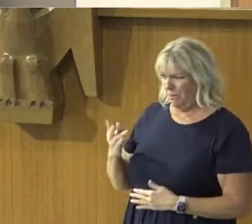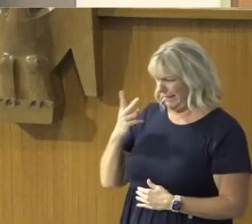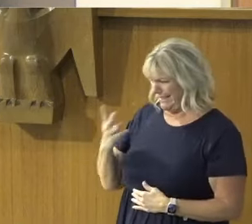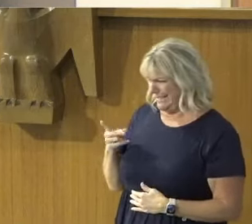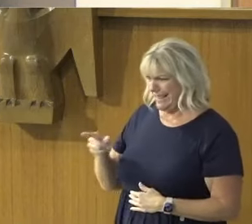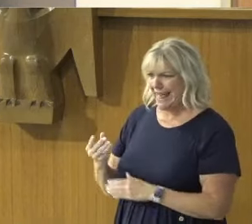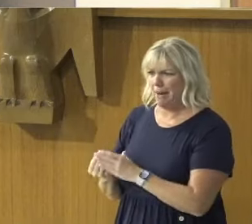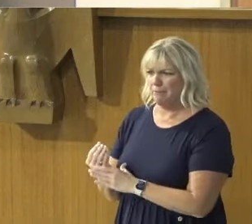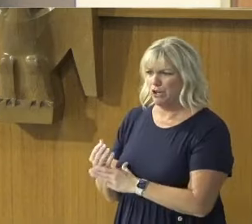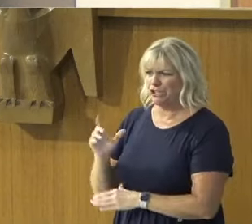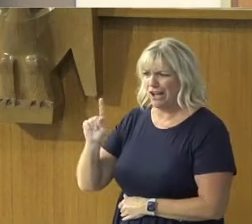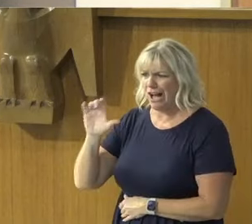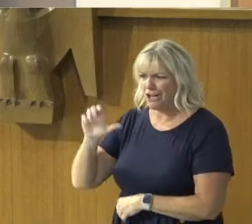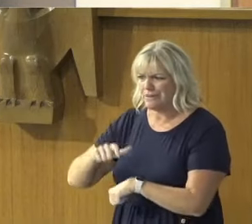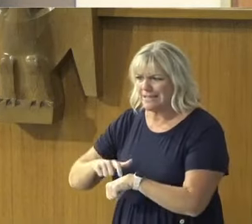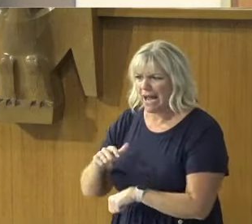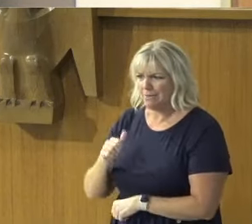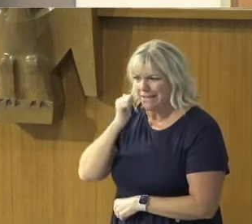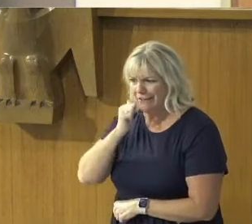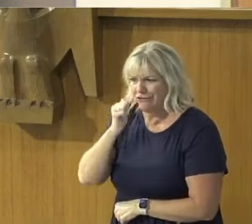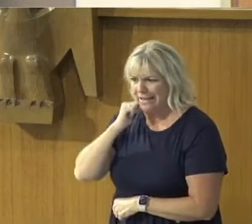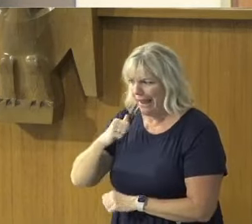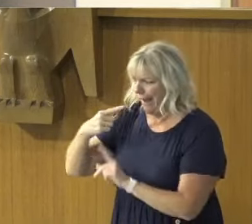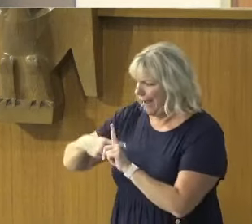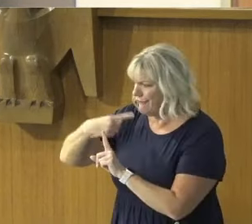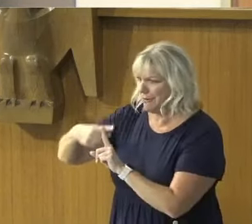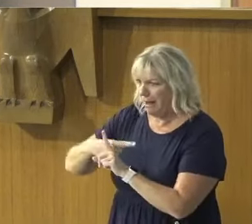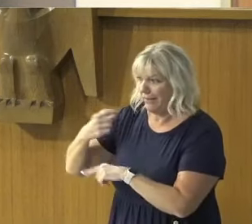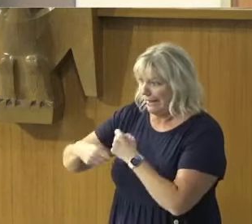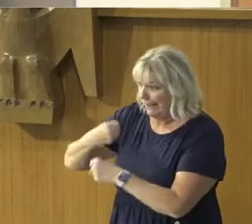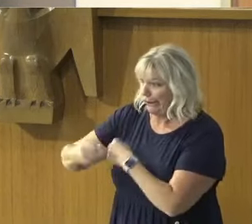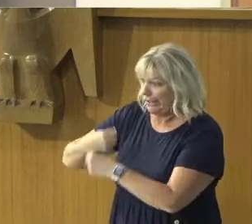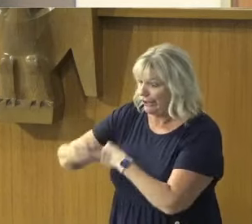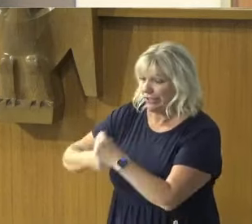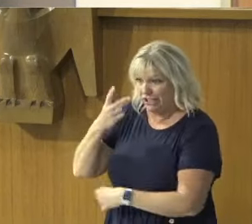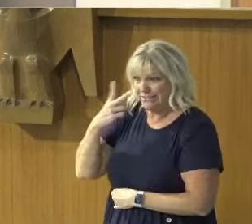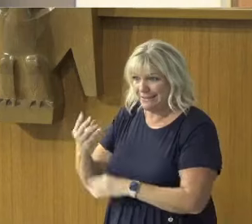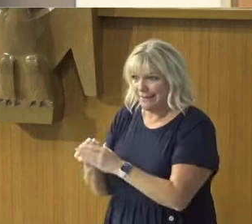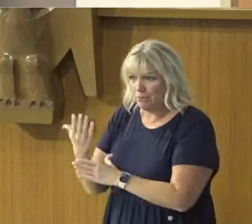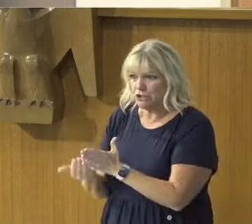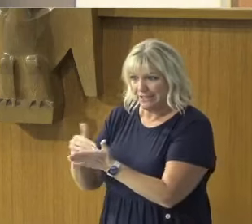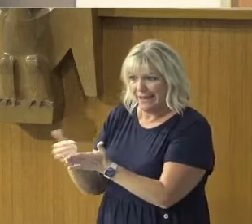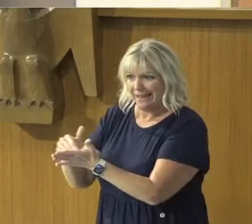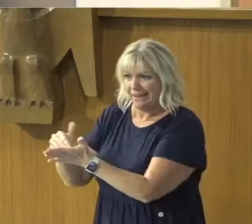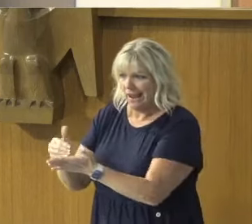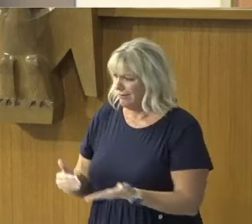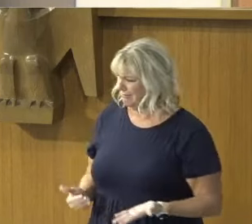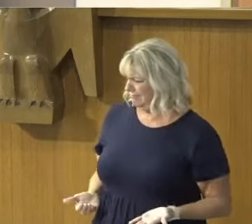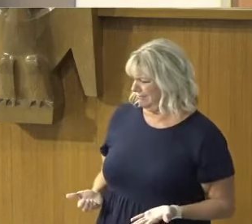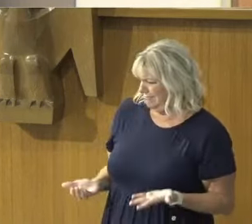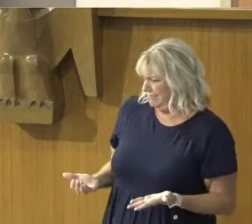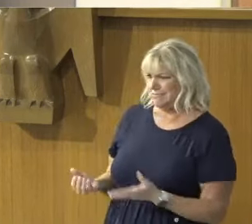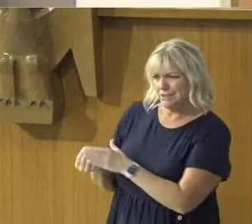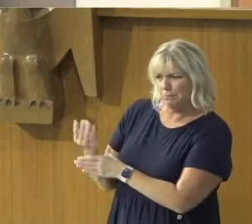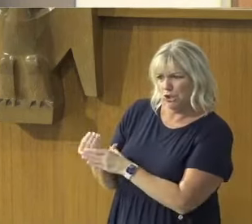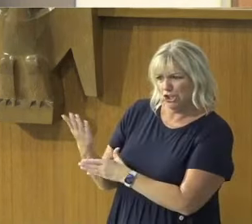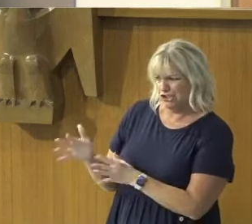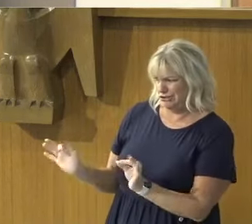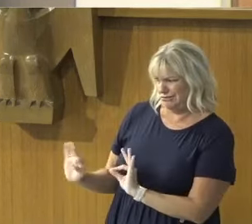times, day after day, month after month, year after year. And he had always thought, it was just a bush.